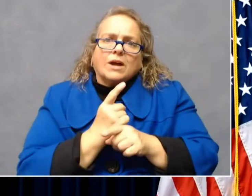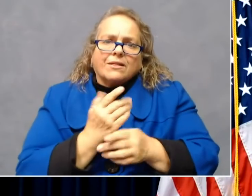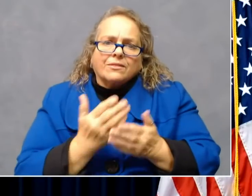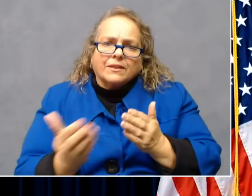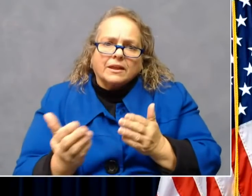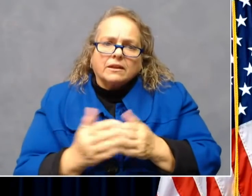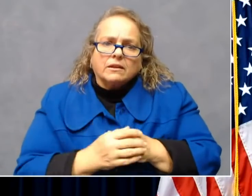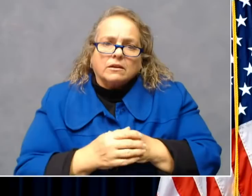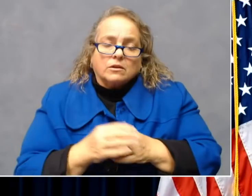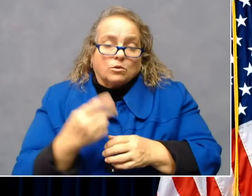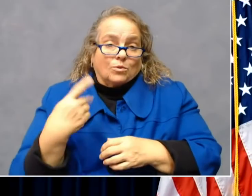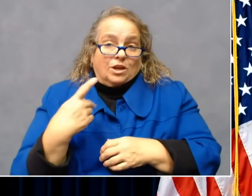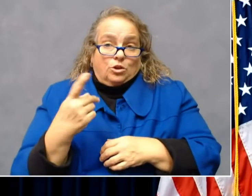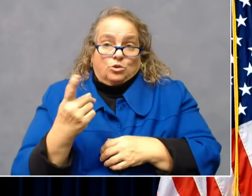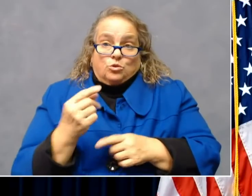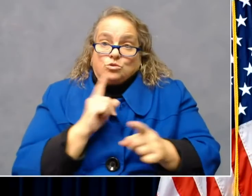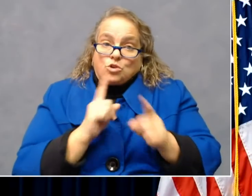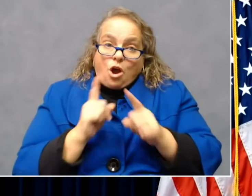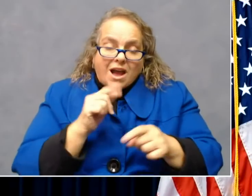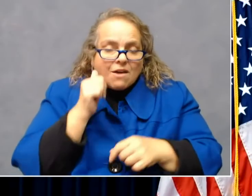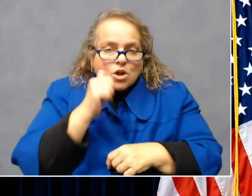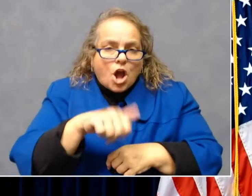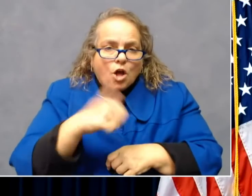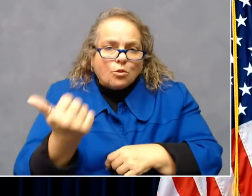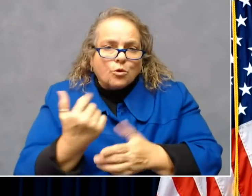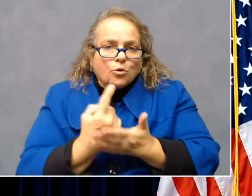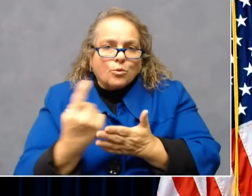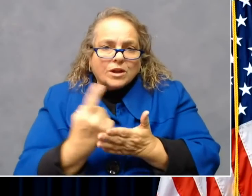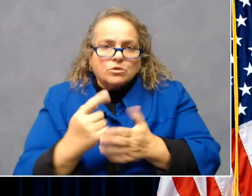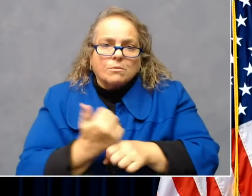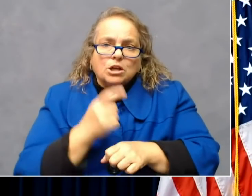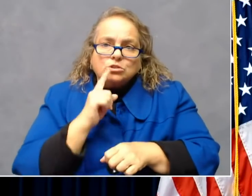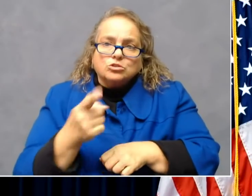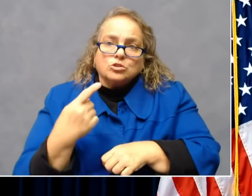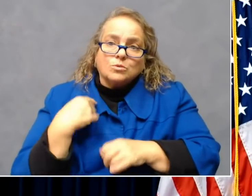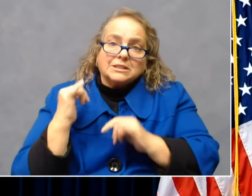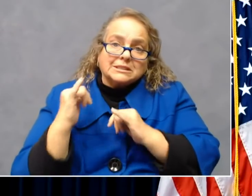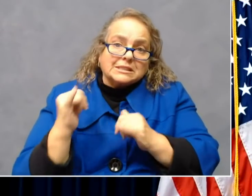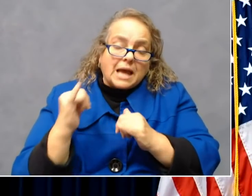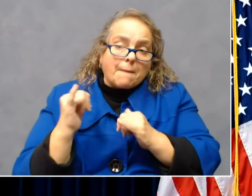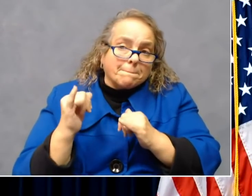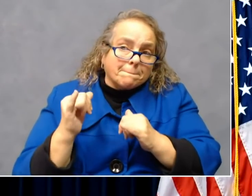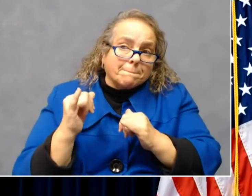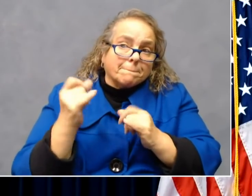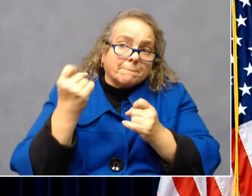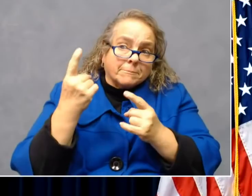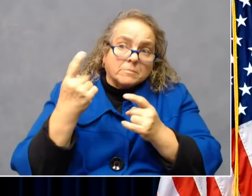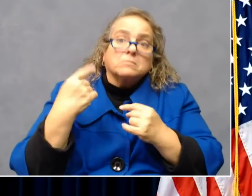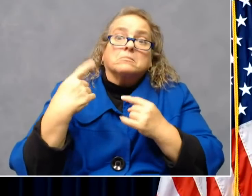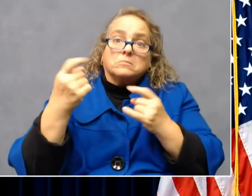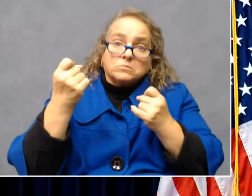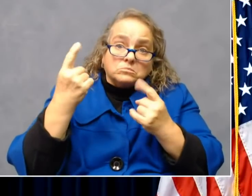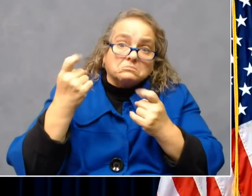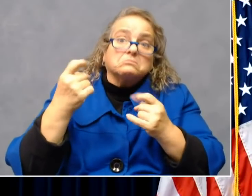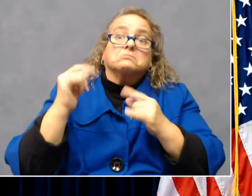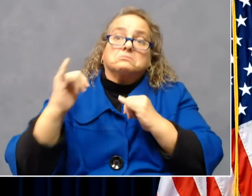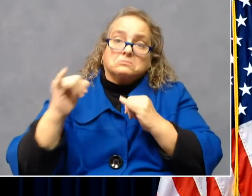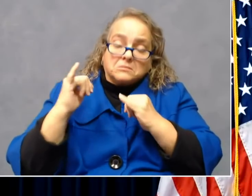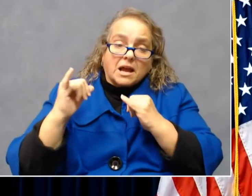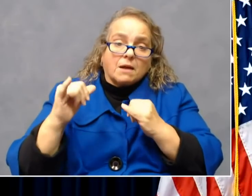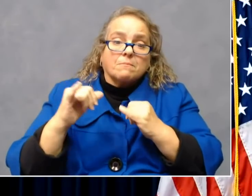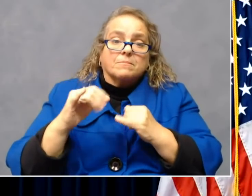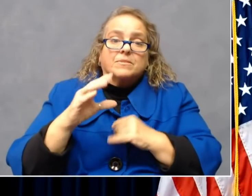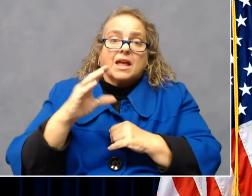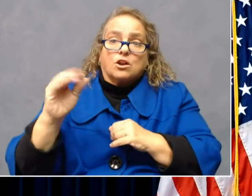week to make sure that we are on the same page. And I'm hearing from her constituents, and we're communicating about